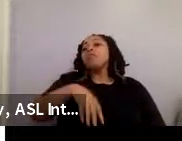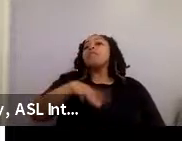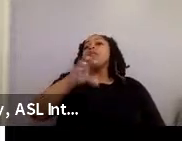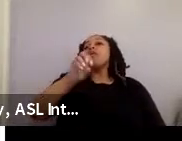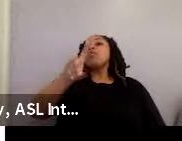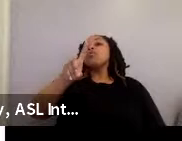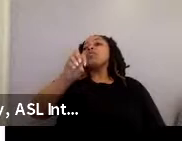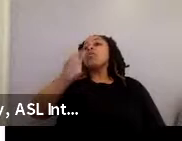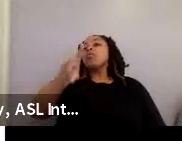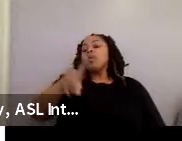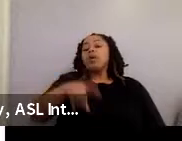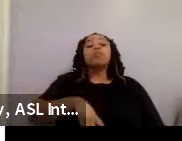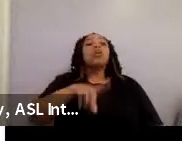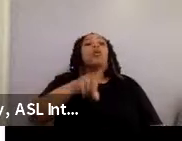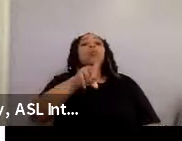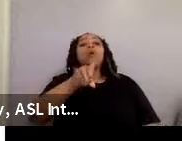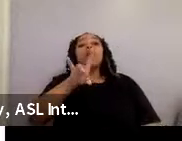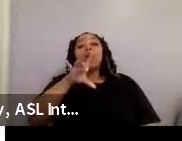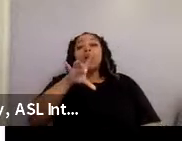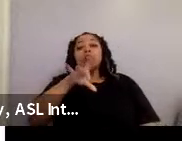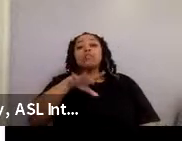1-800-514-0301 for voice,